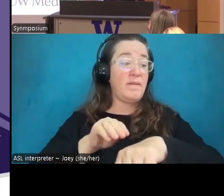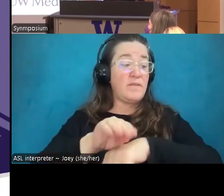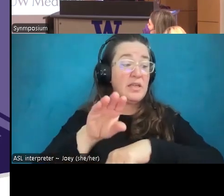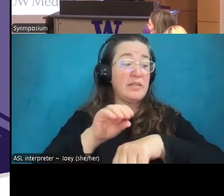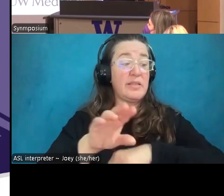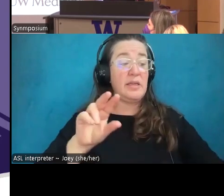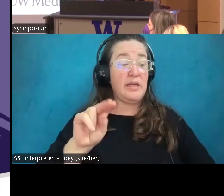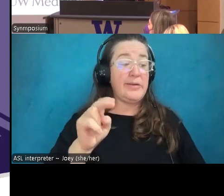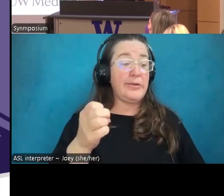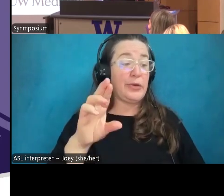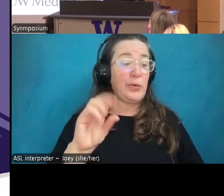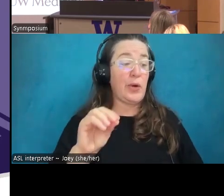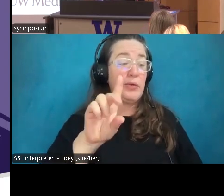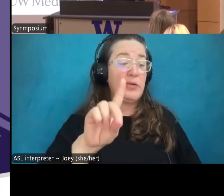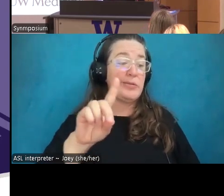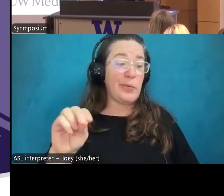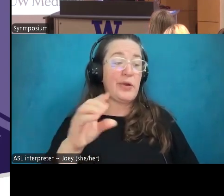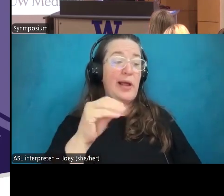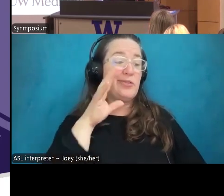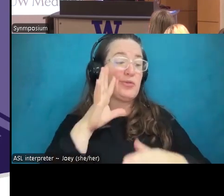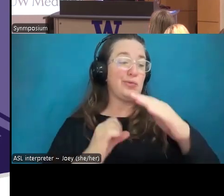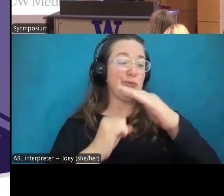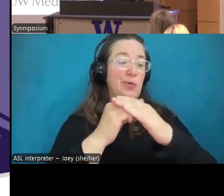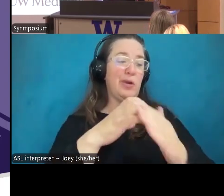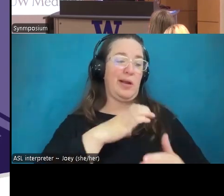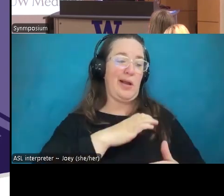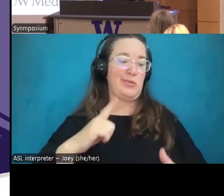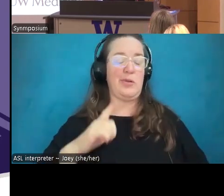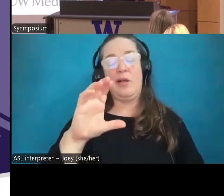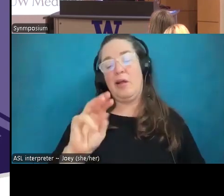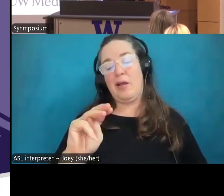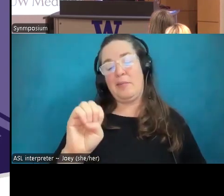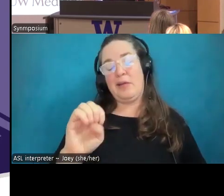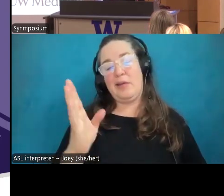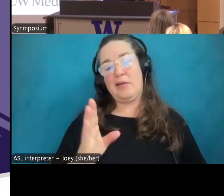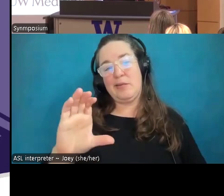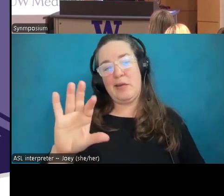Disorders and Stroke Council MECFS Research Roadmap Working Group.